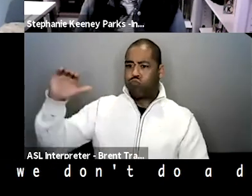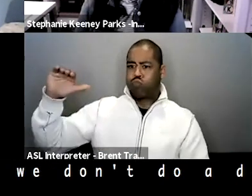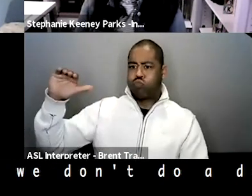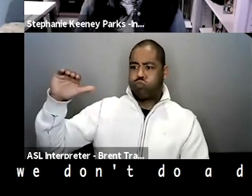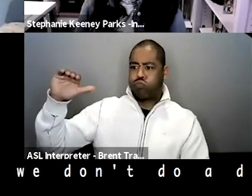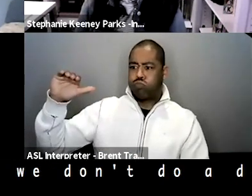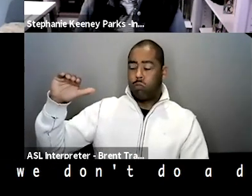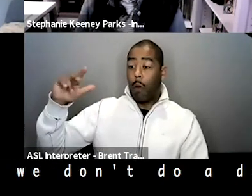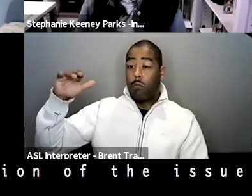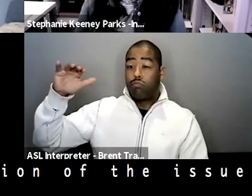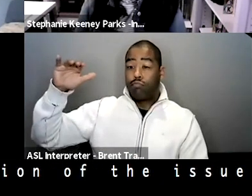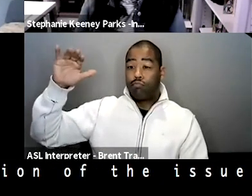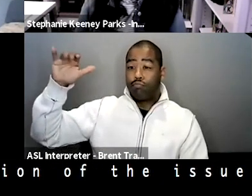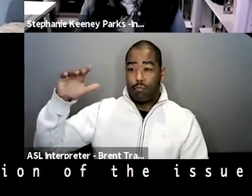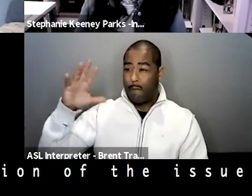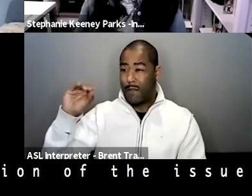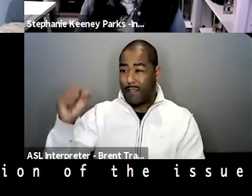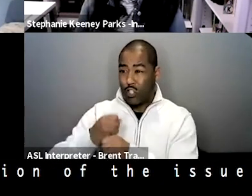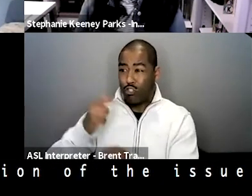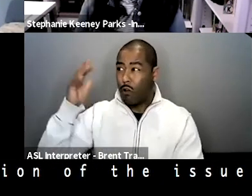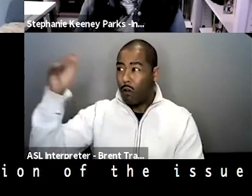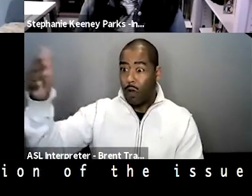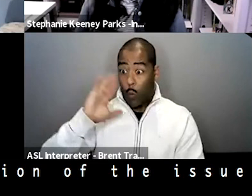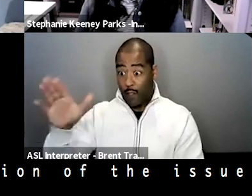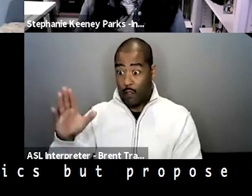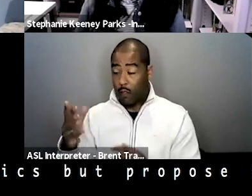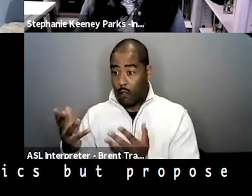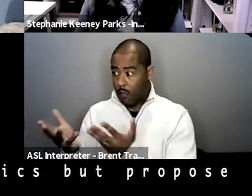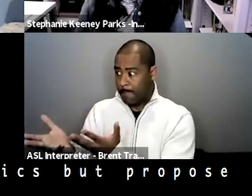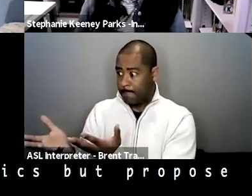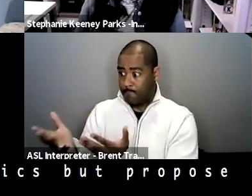So I think the film, we don't do a deep